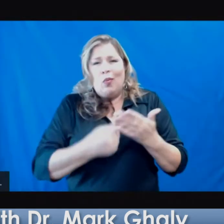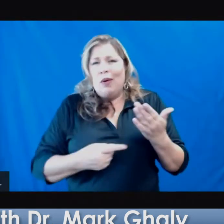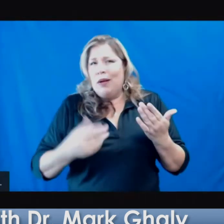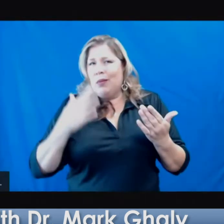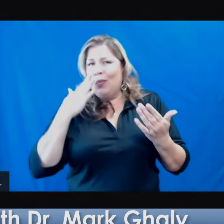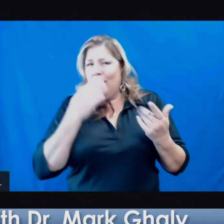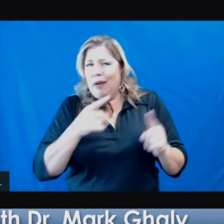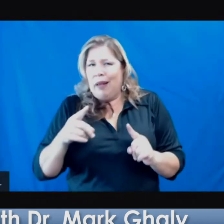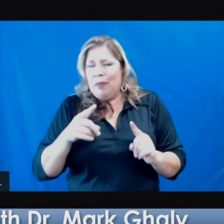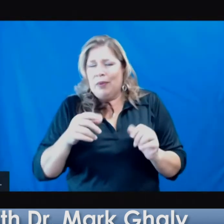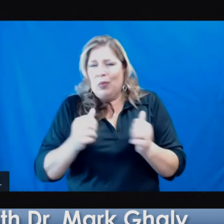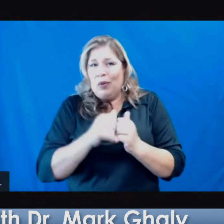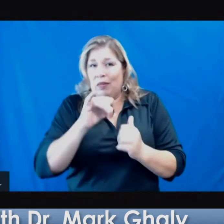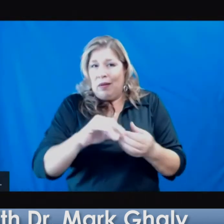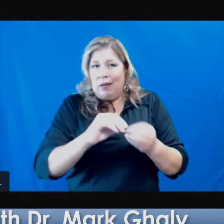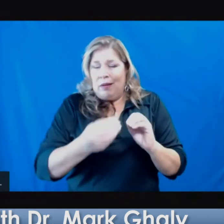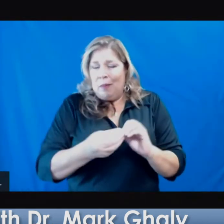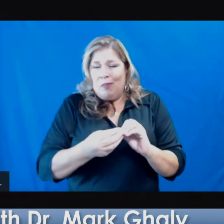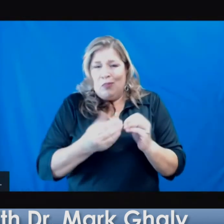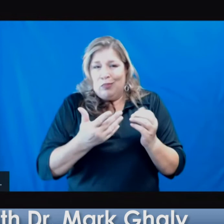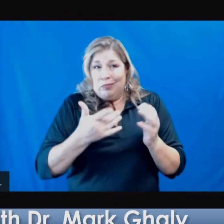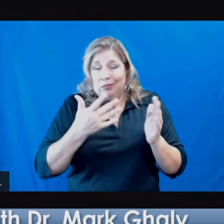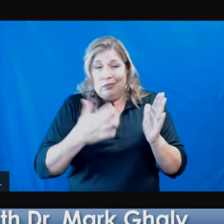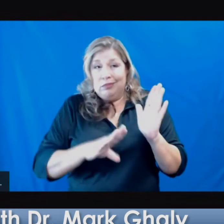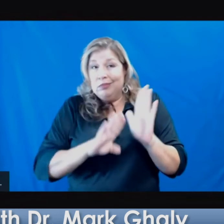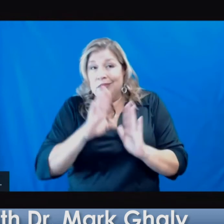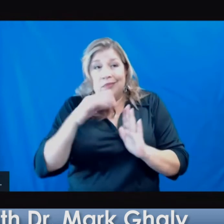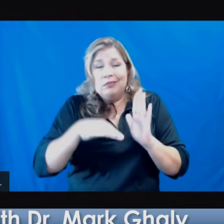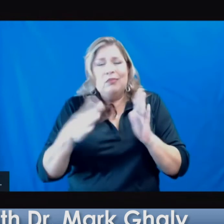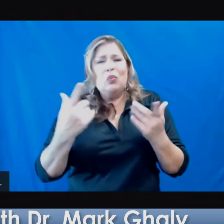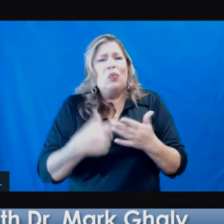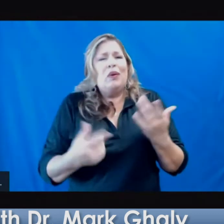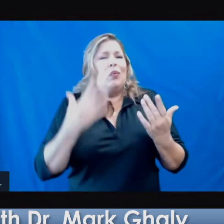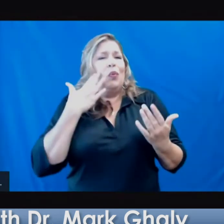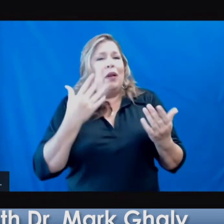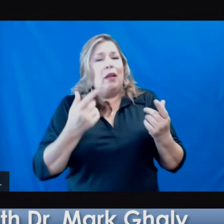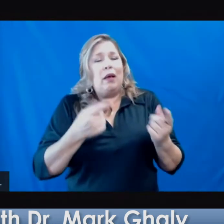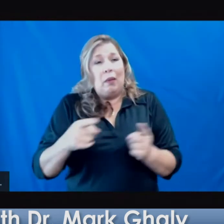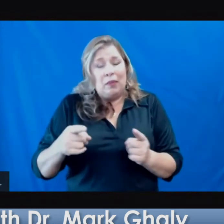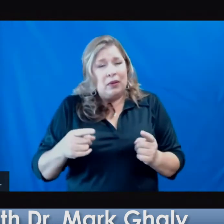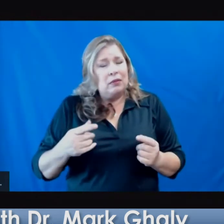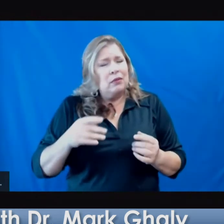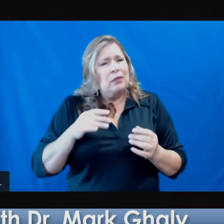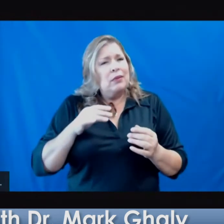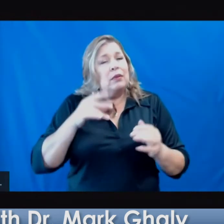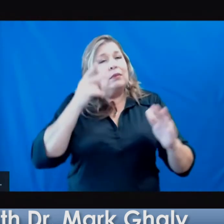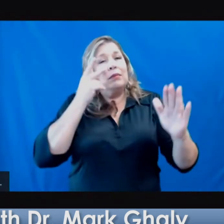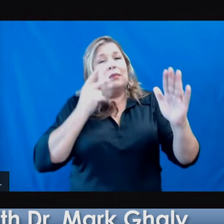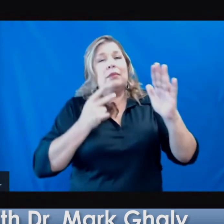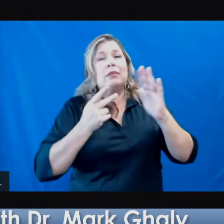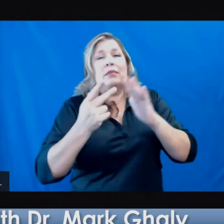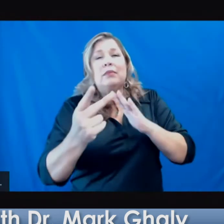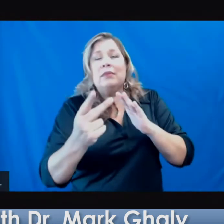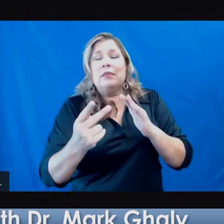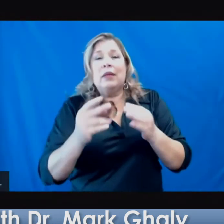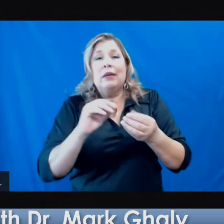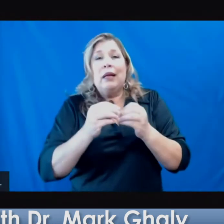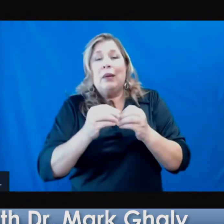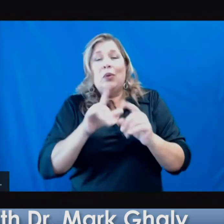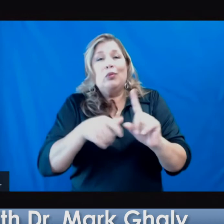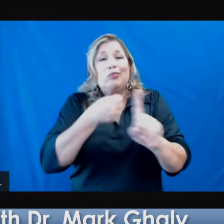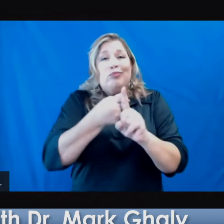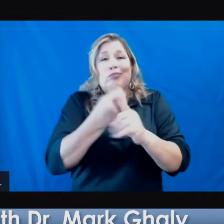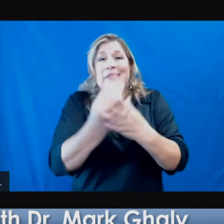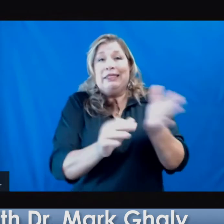numbers, and especially looking at where our death rates could go with some of this. I guess, looking